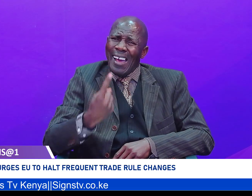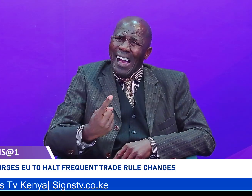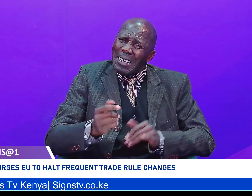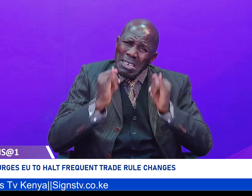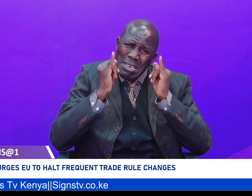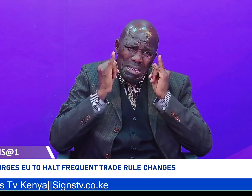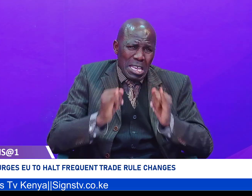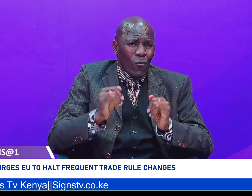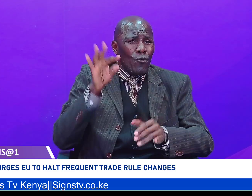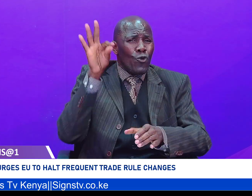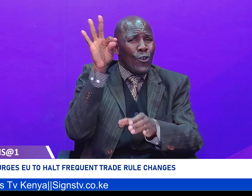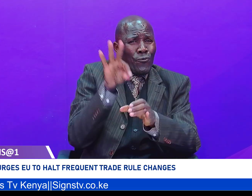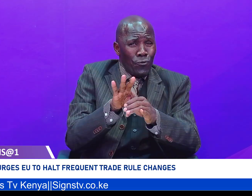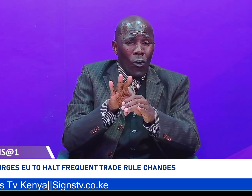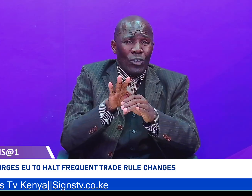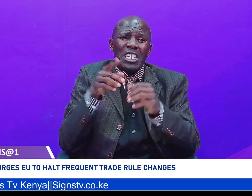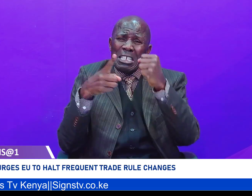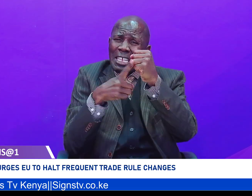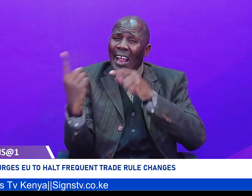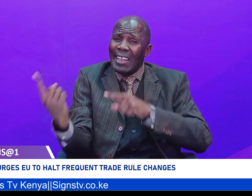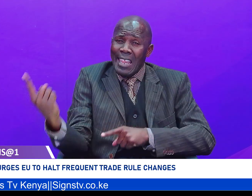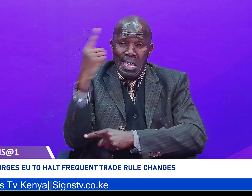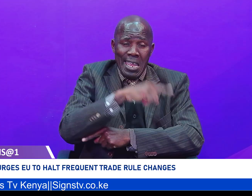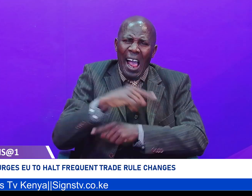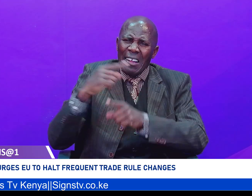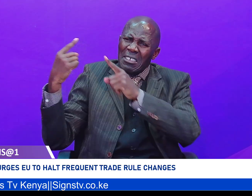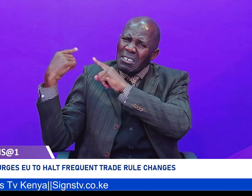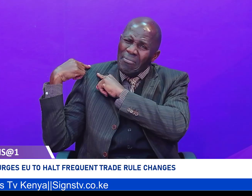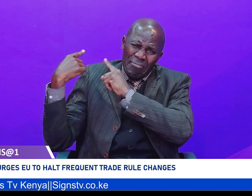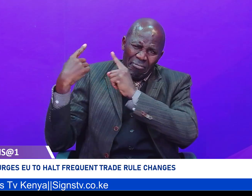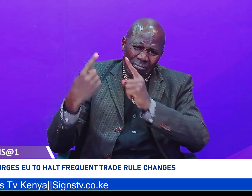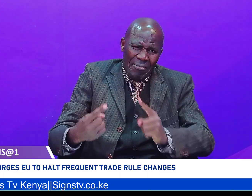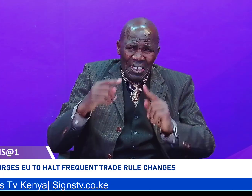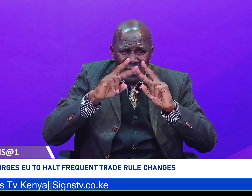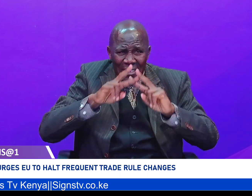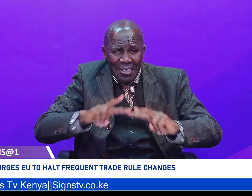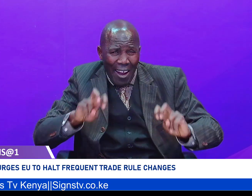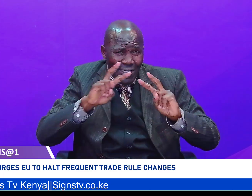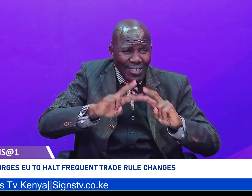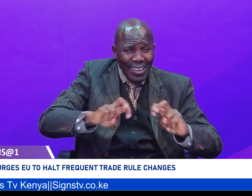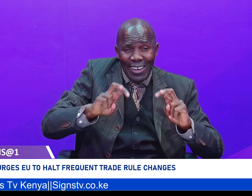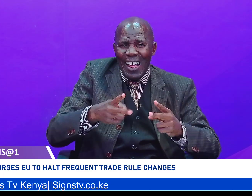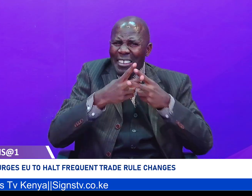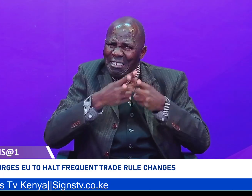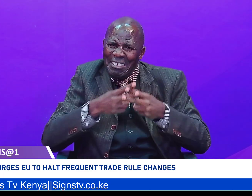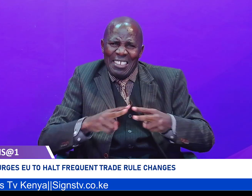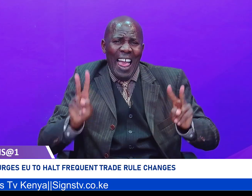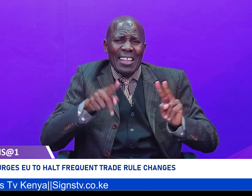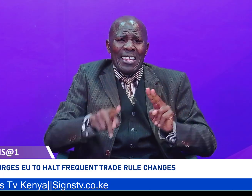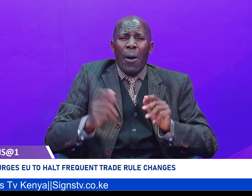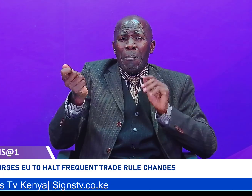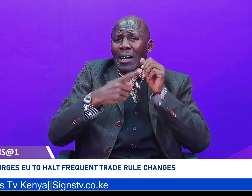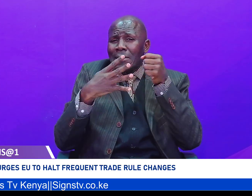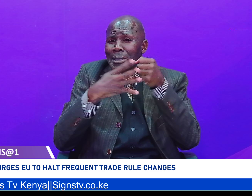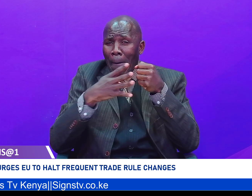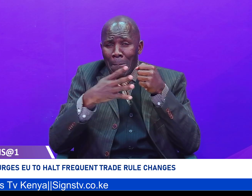with electoral officials registering a paltry 100 new voters in the 6 days since